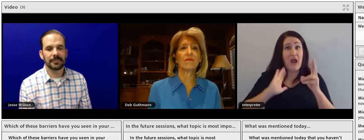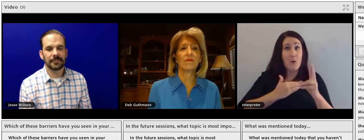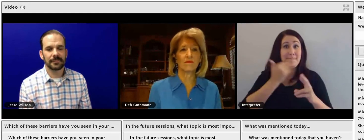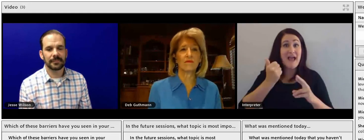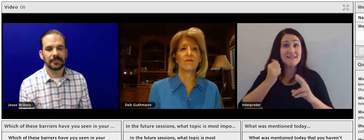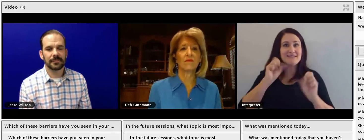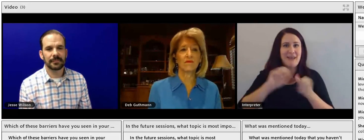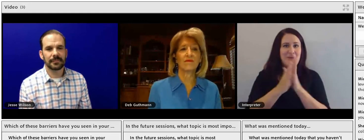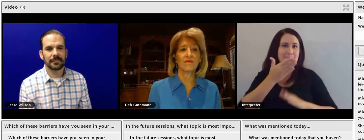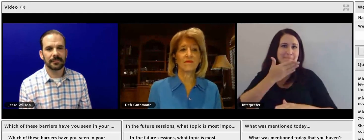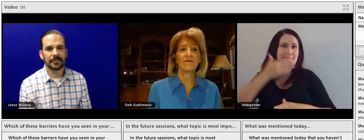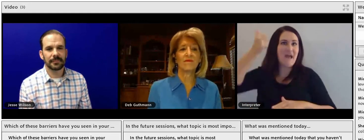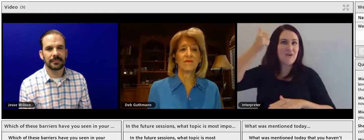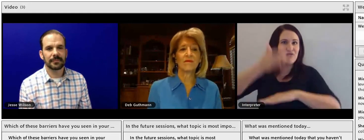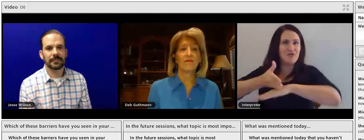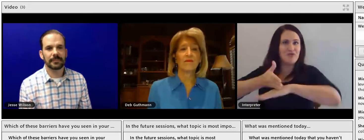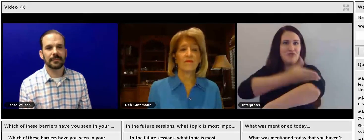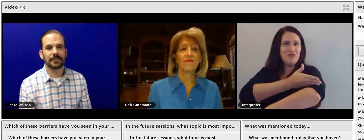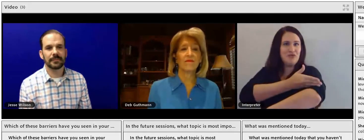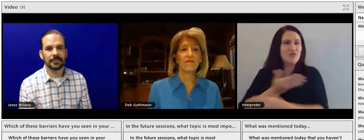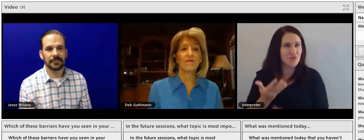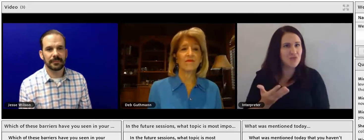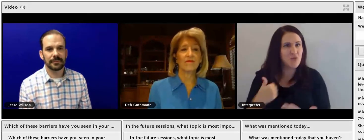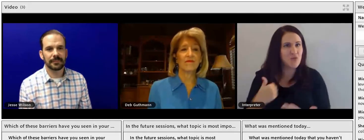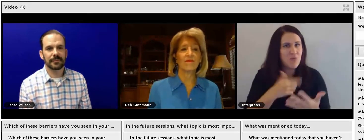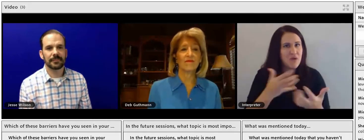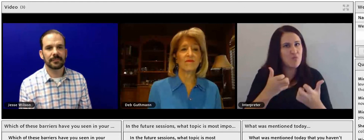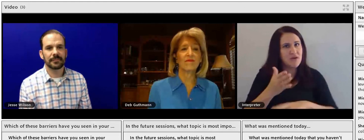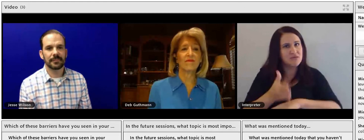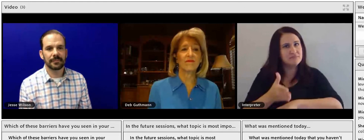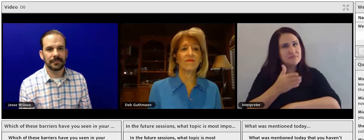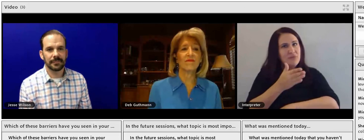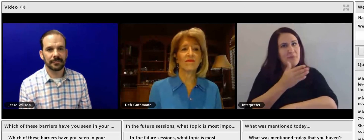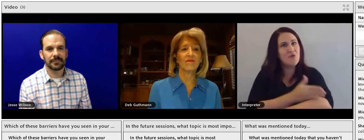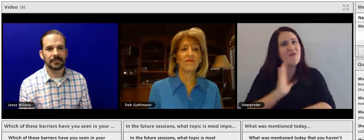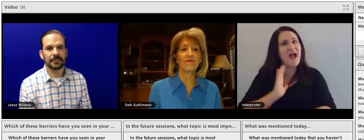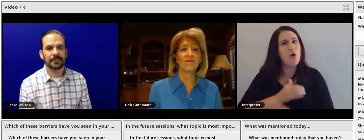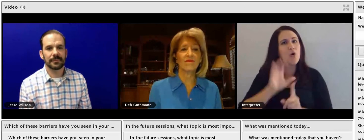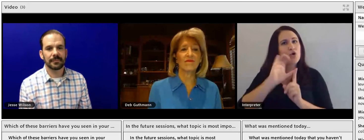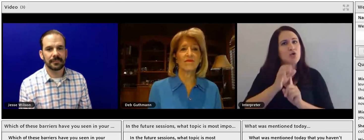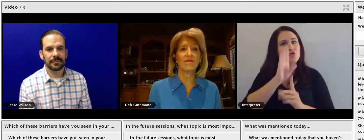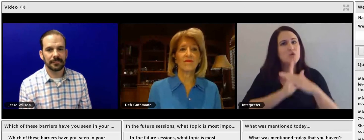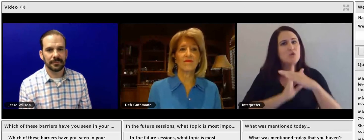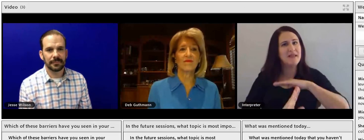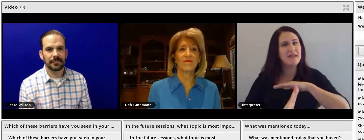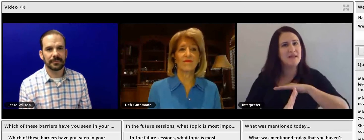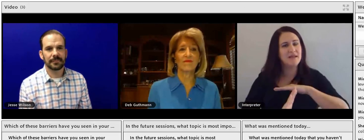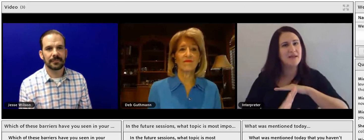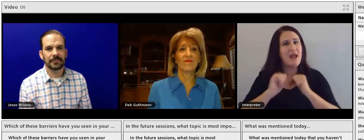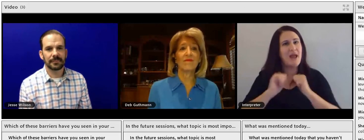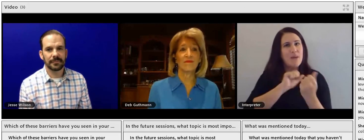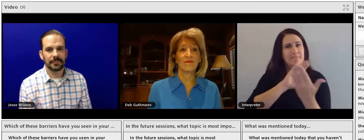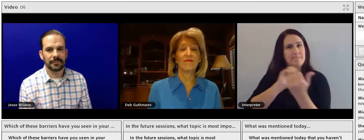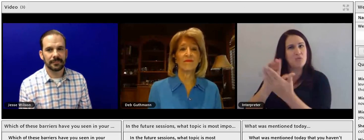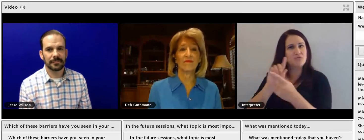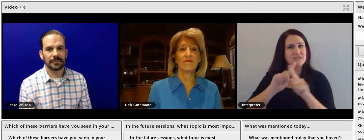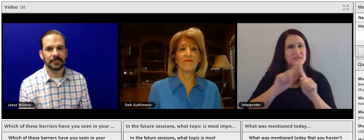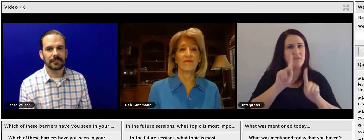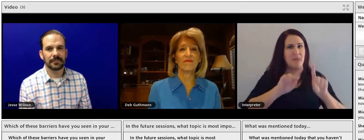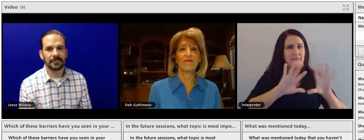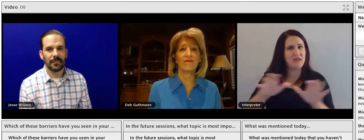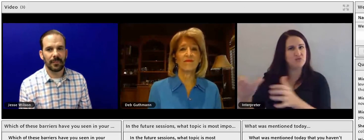all be continually improving in our cultural humility and in how we approach different populations. So